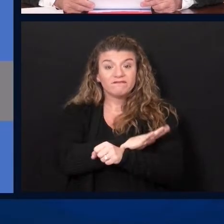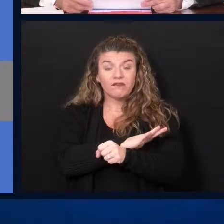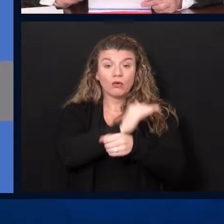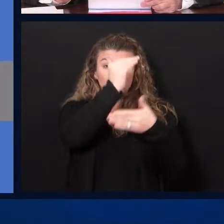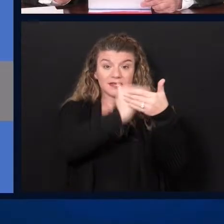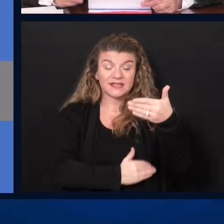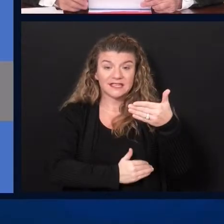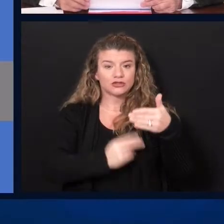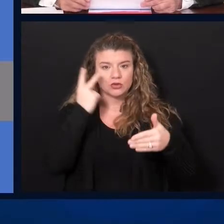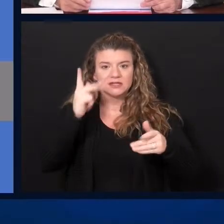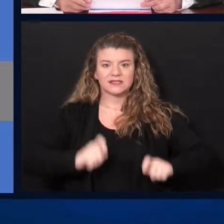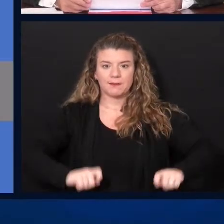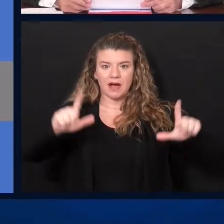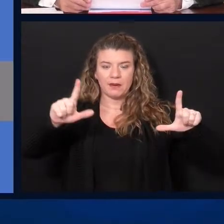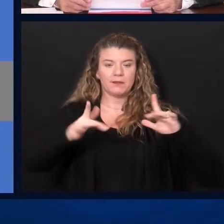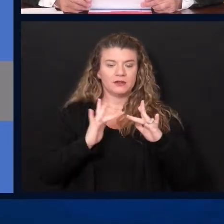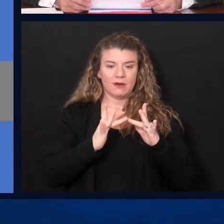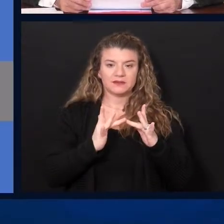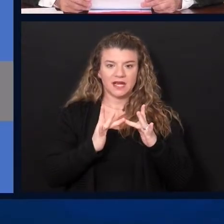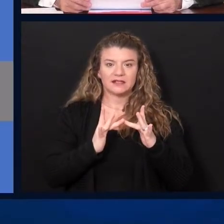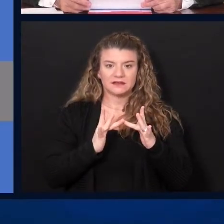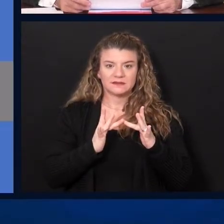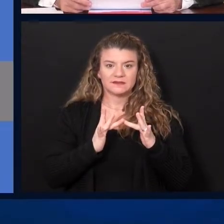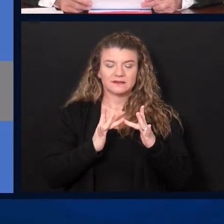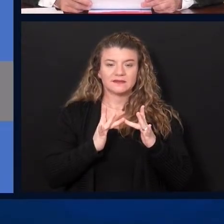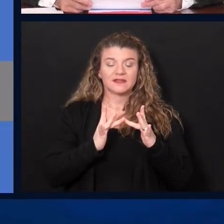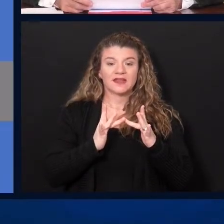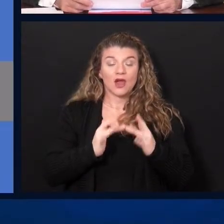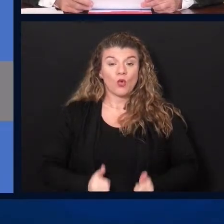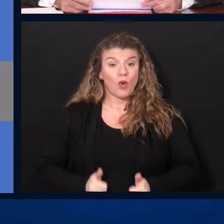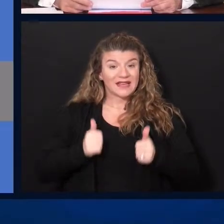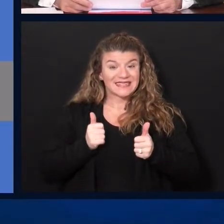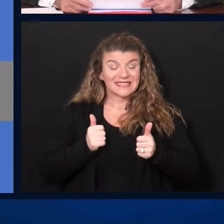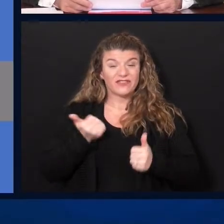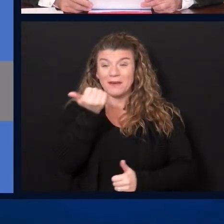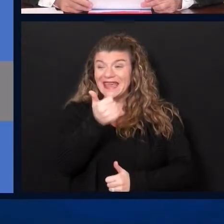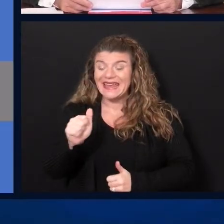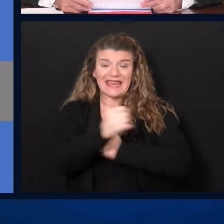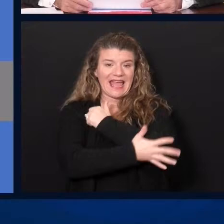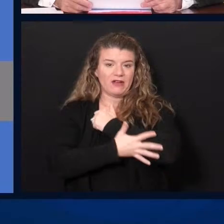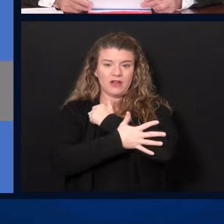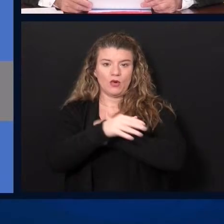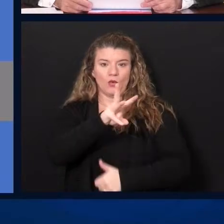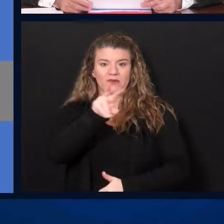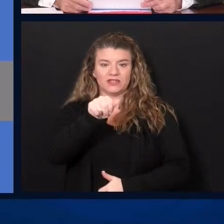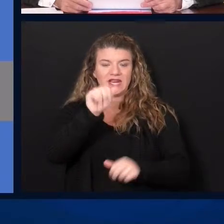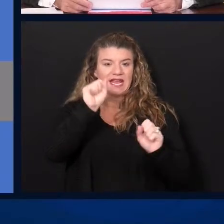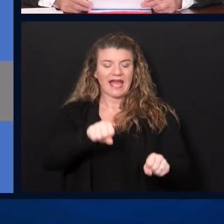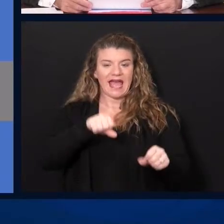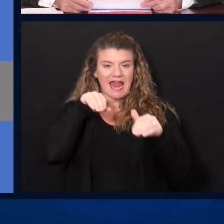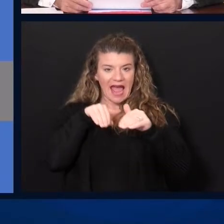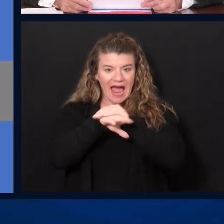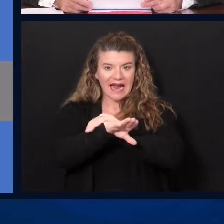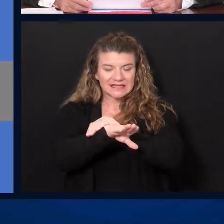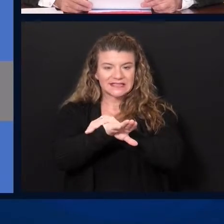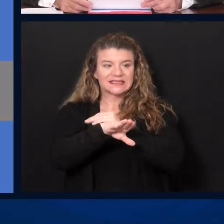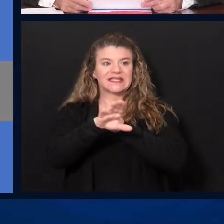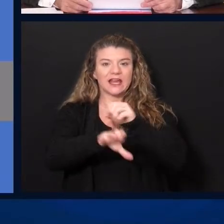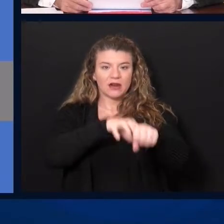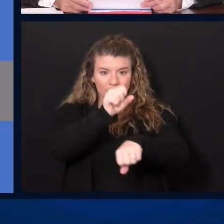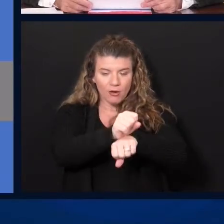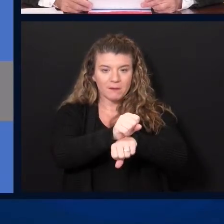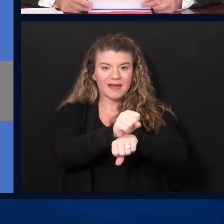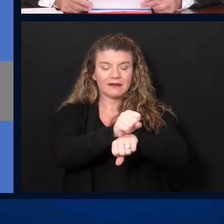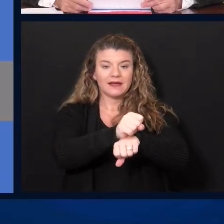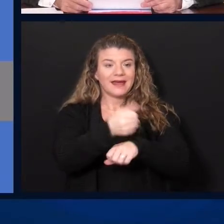is available on the website. Residents from any county in West Virginia may access an appointment